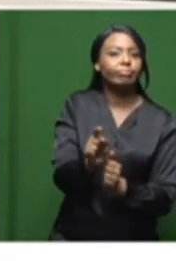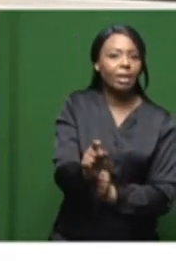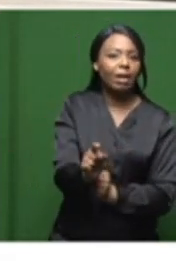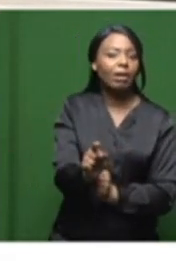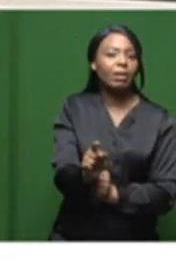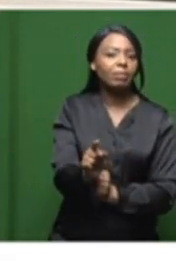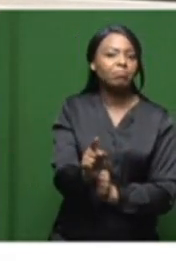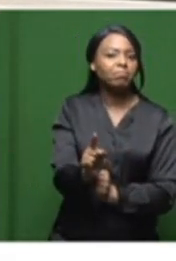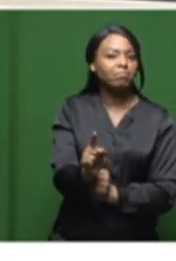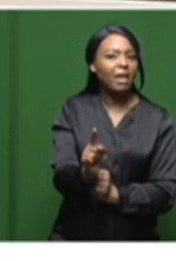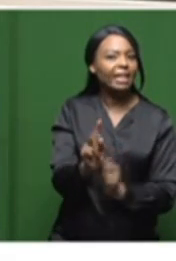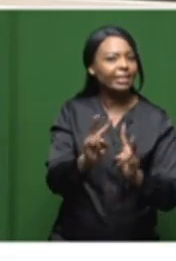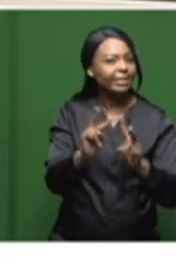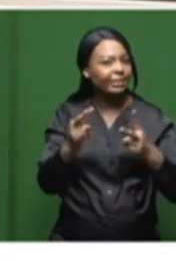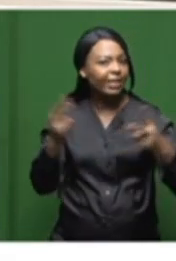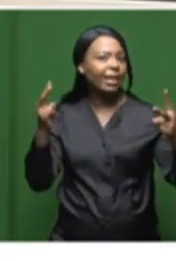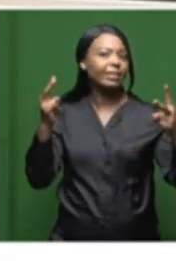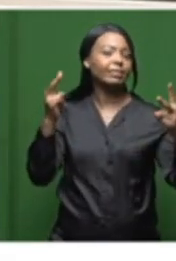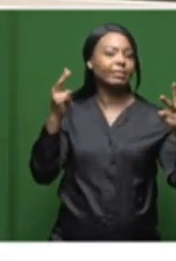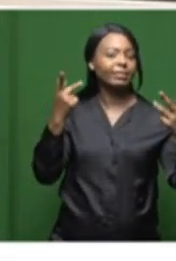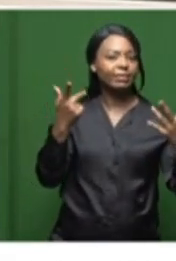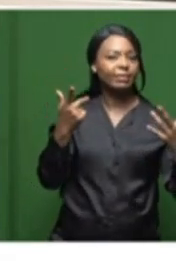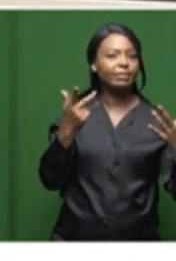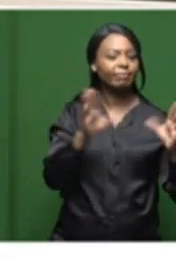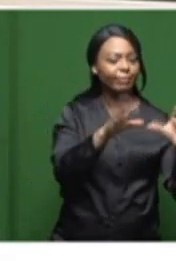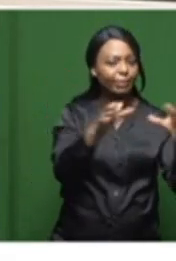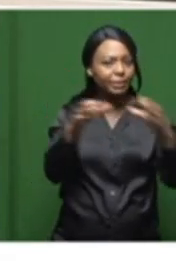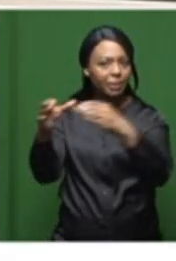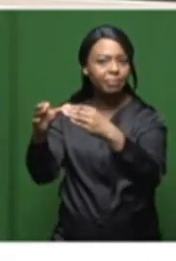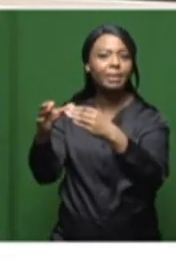different chefs and some of my favorite